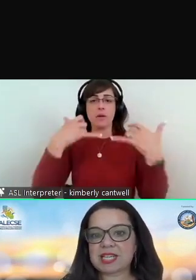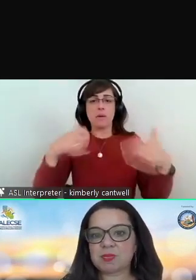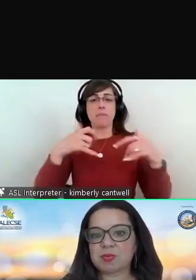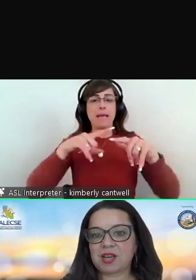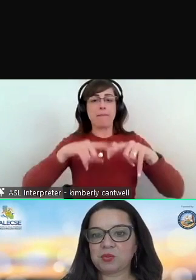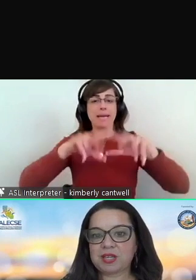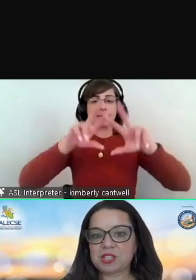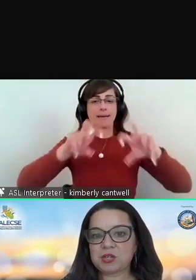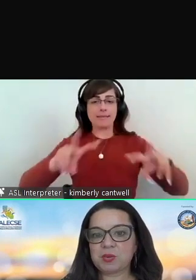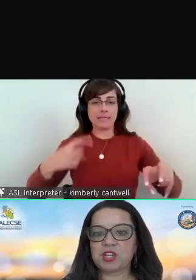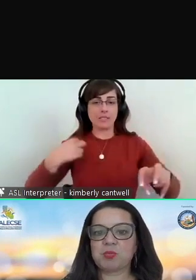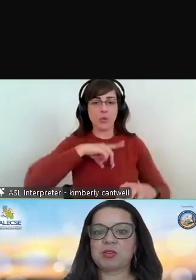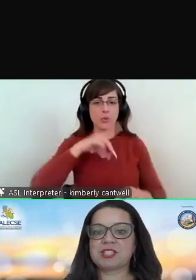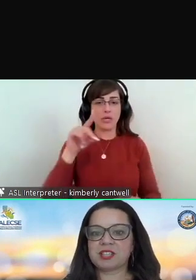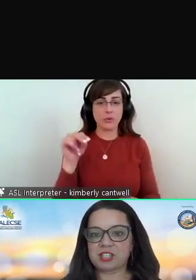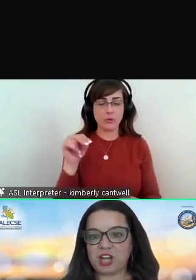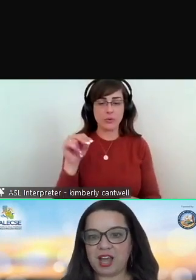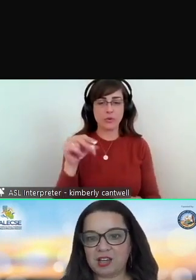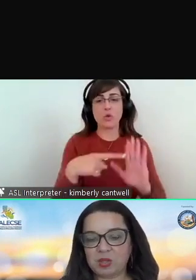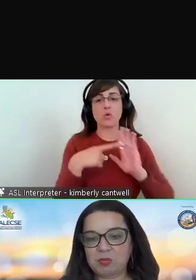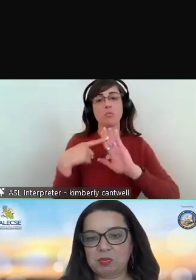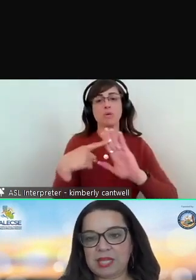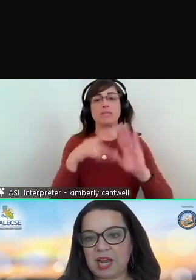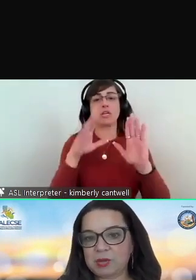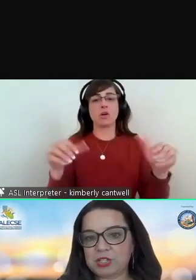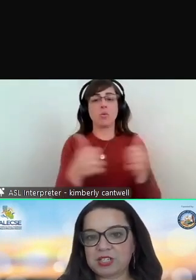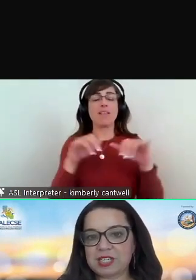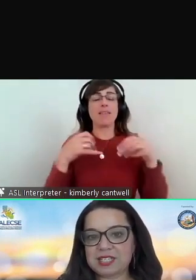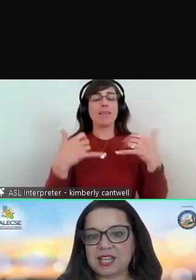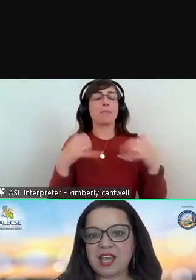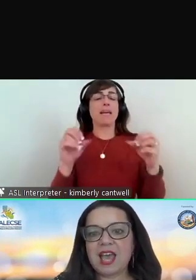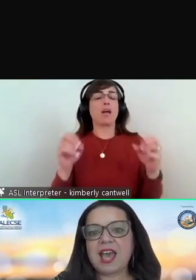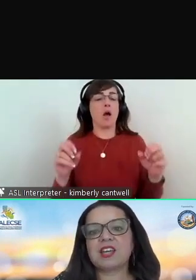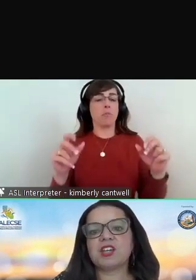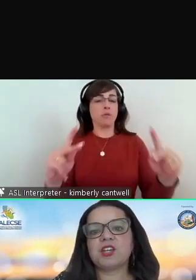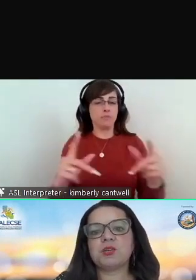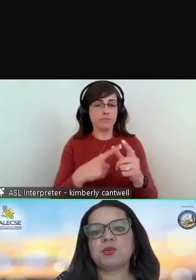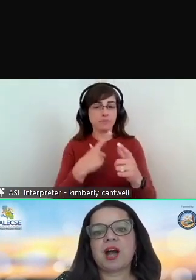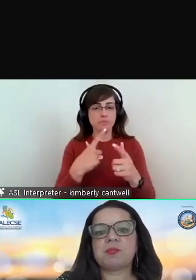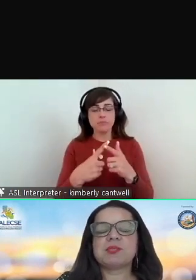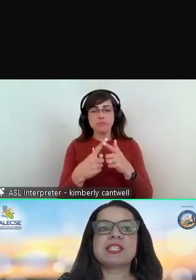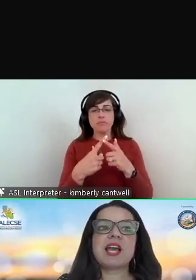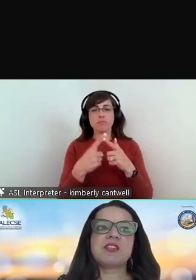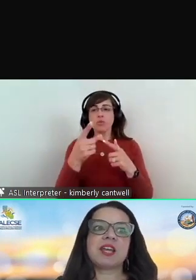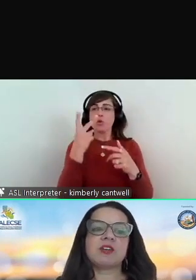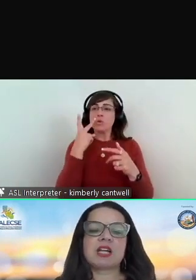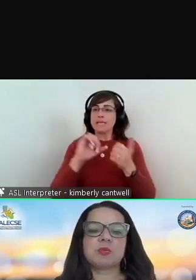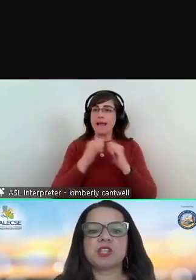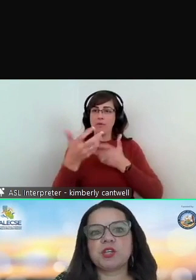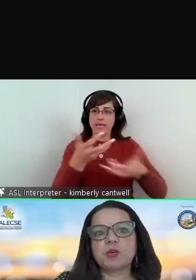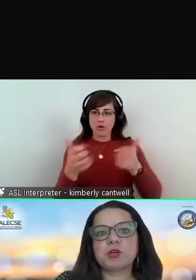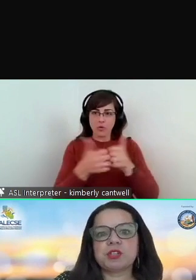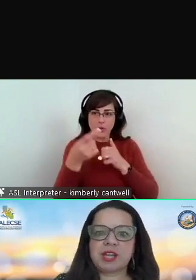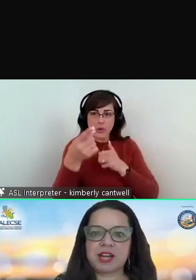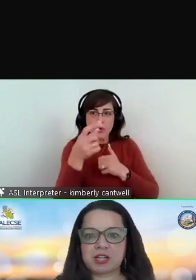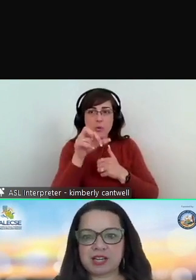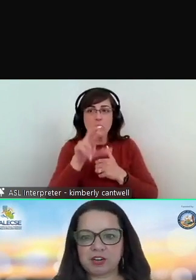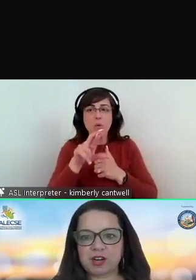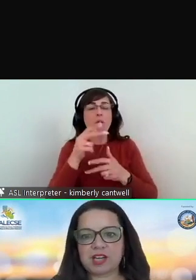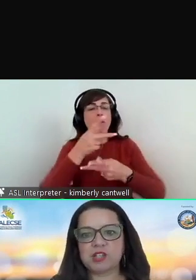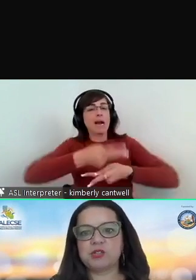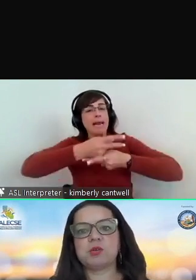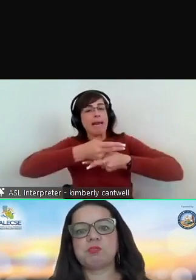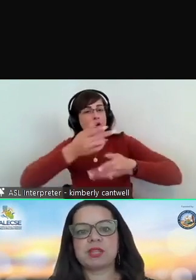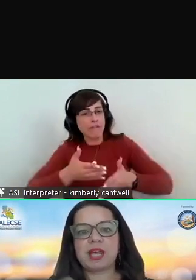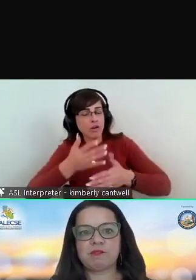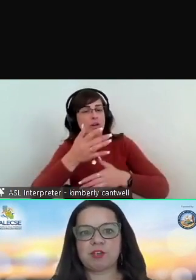play-based assessment that we do, where you present the child with play opportunities and you see how they interact with you or their caregiver,